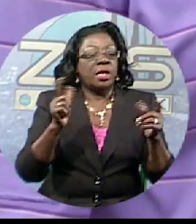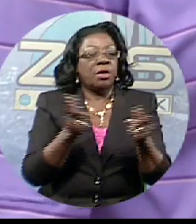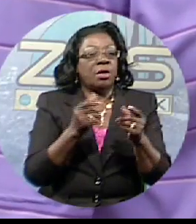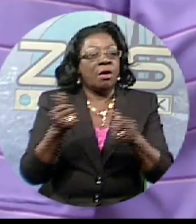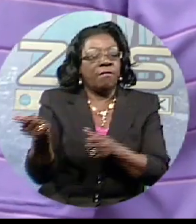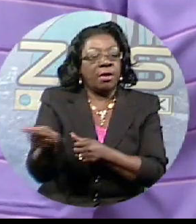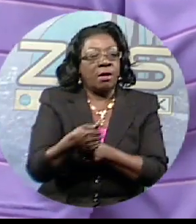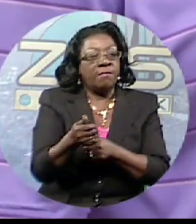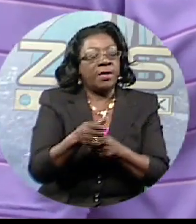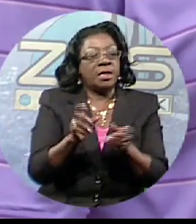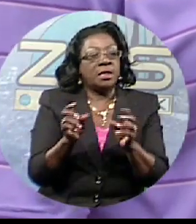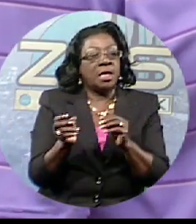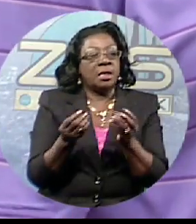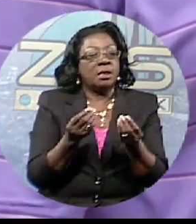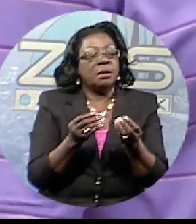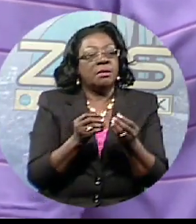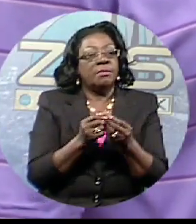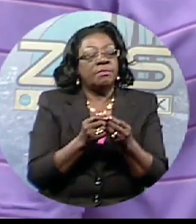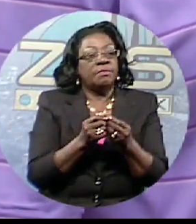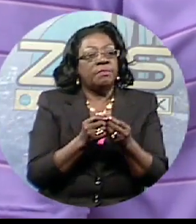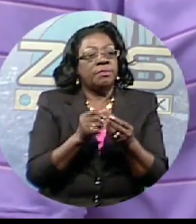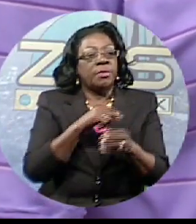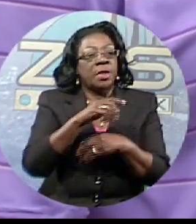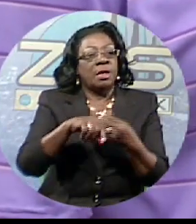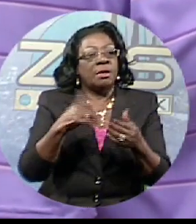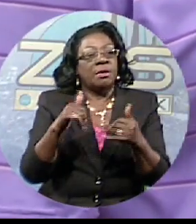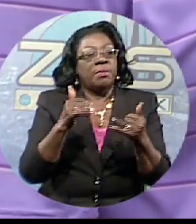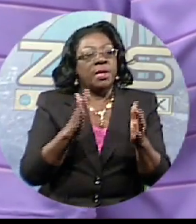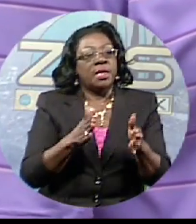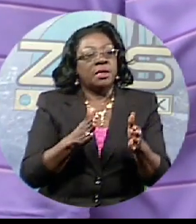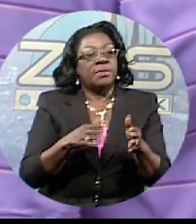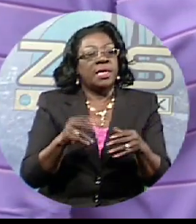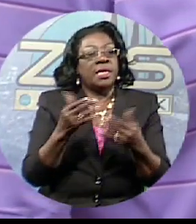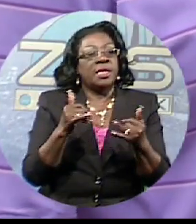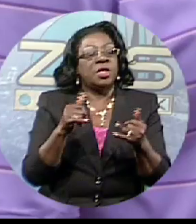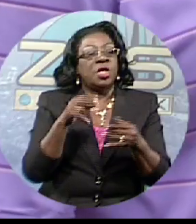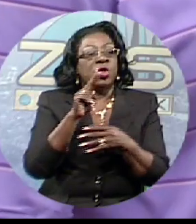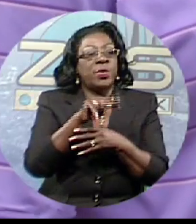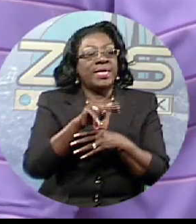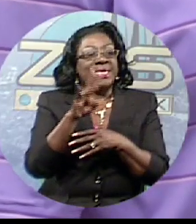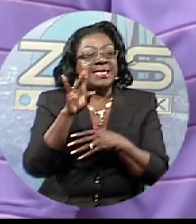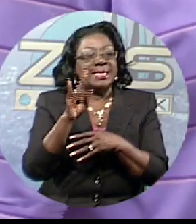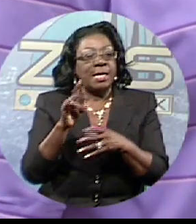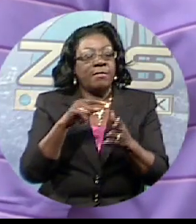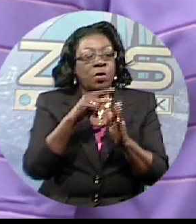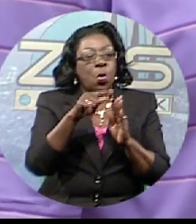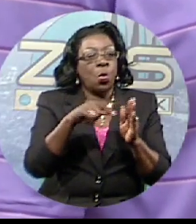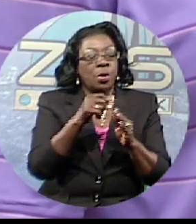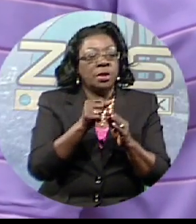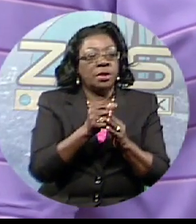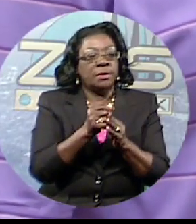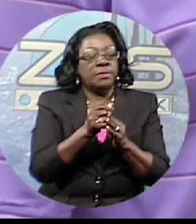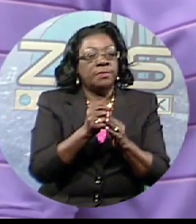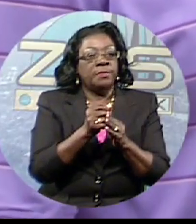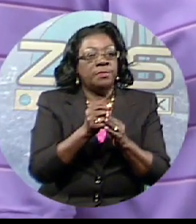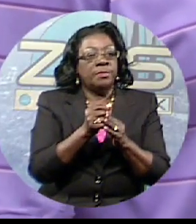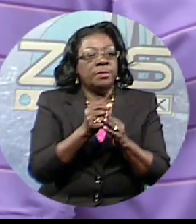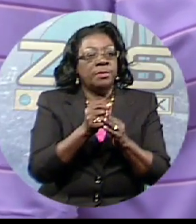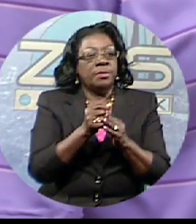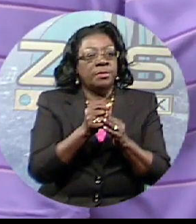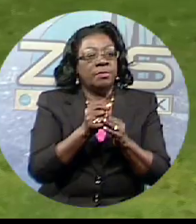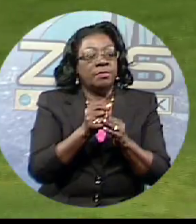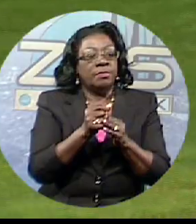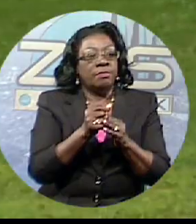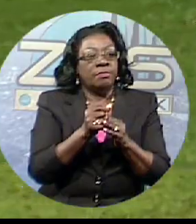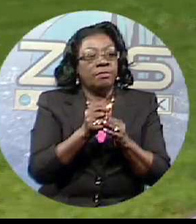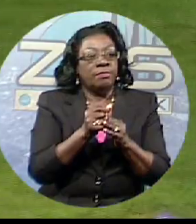in on the good weather days. So a lot of the players played 27 holes on both Friday, Saturday, and Sunday to really get the